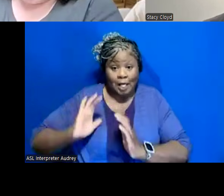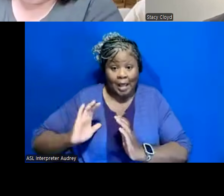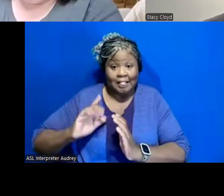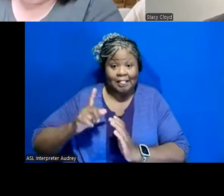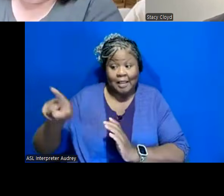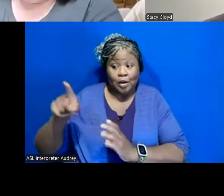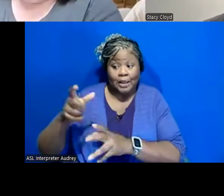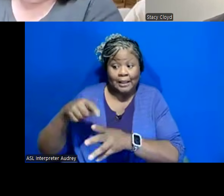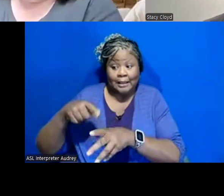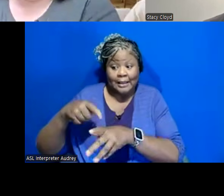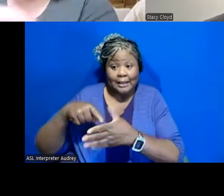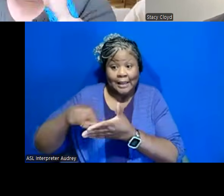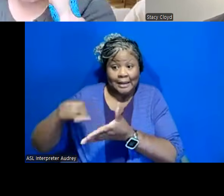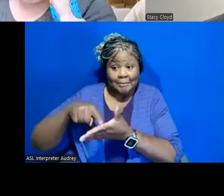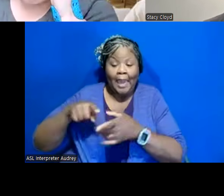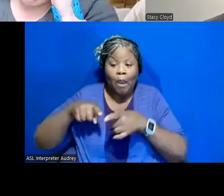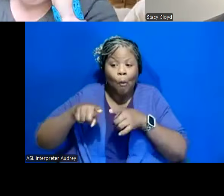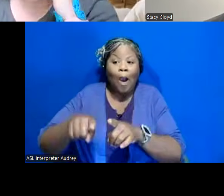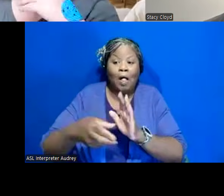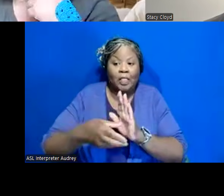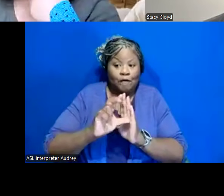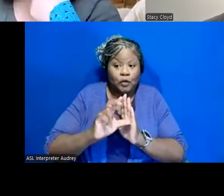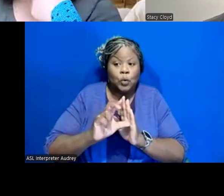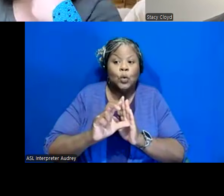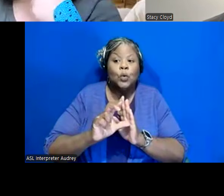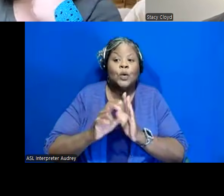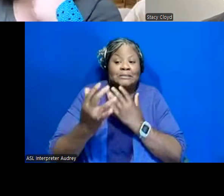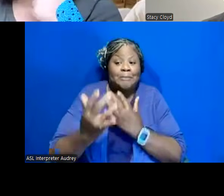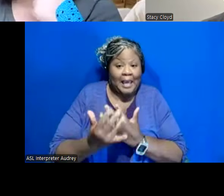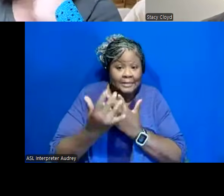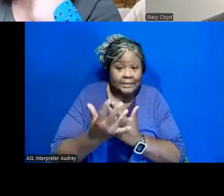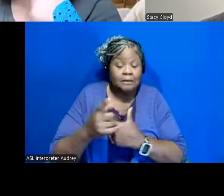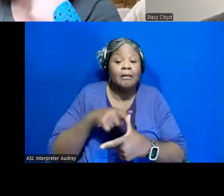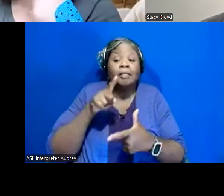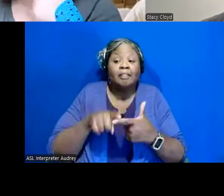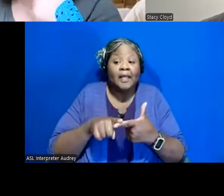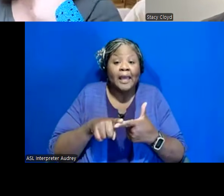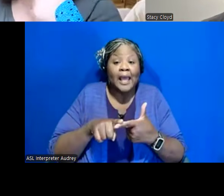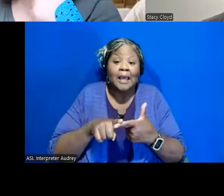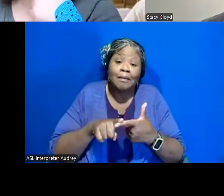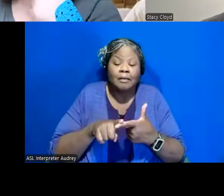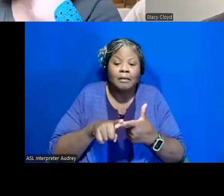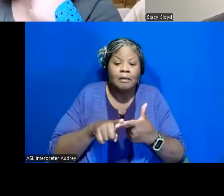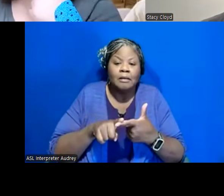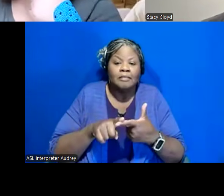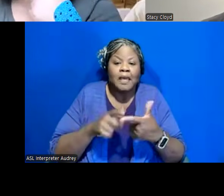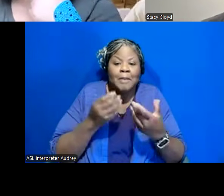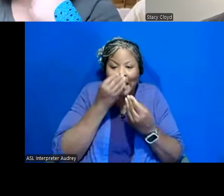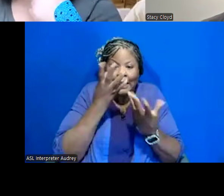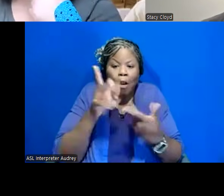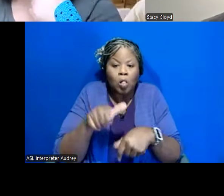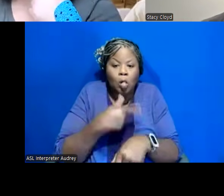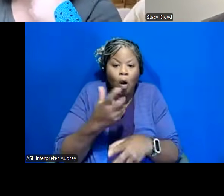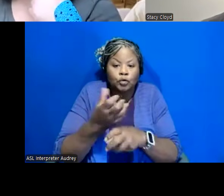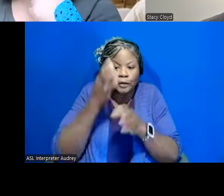paid while their continuing disability review is pending, then it may matter less to your client how long it takes to get the